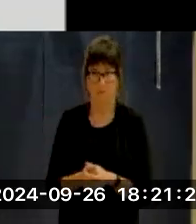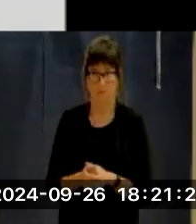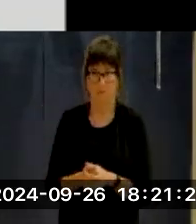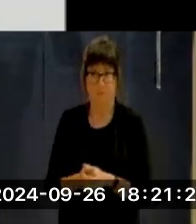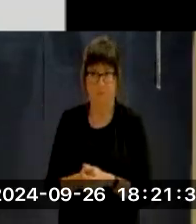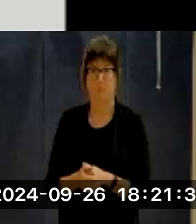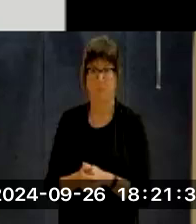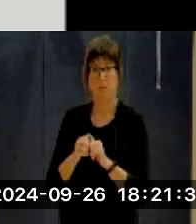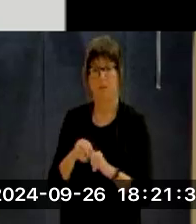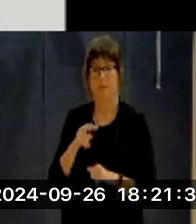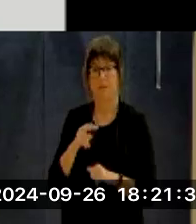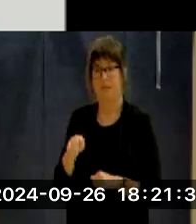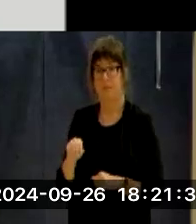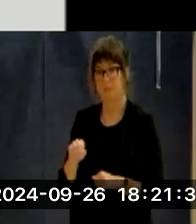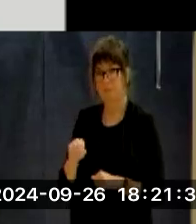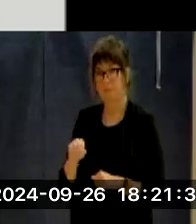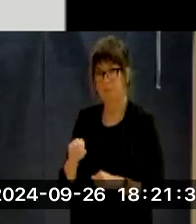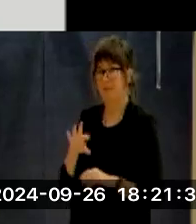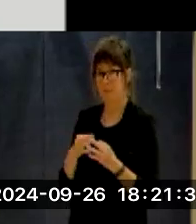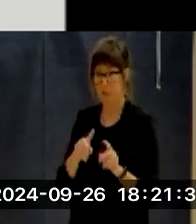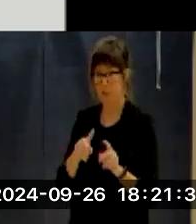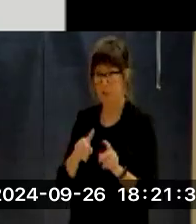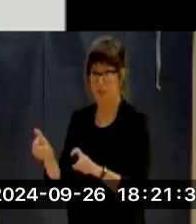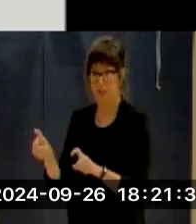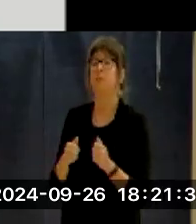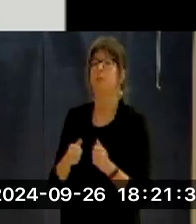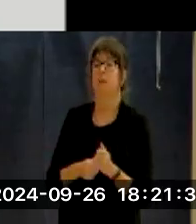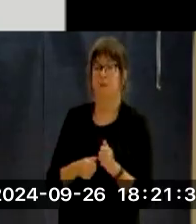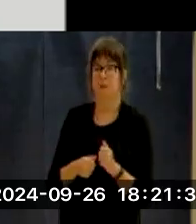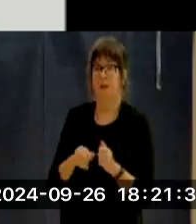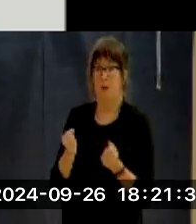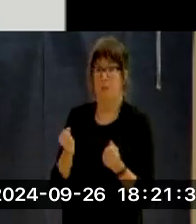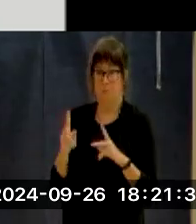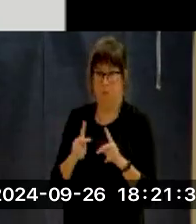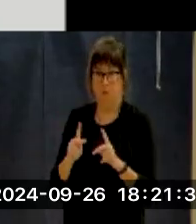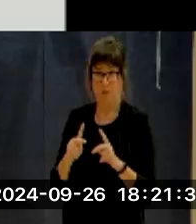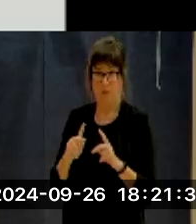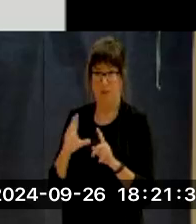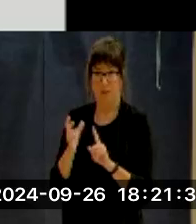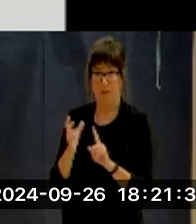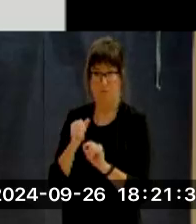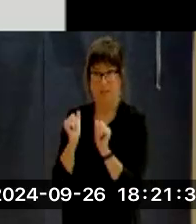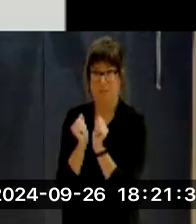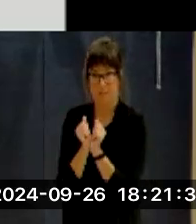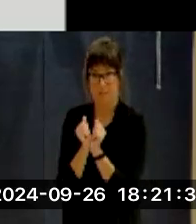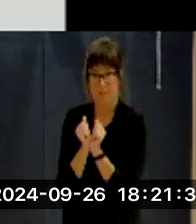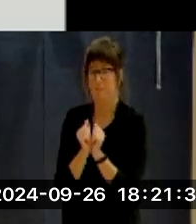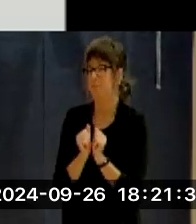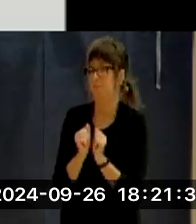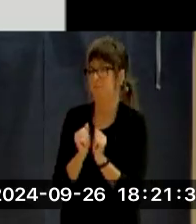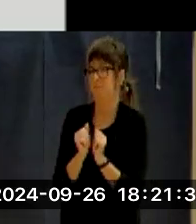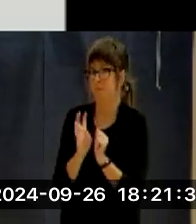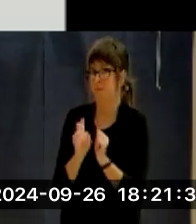According to the victims and their family surveys, the number of alleged perpetrators arrested was 7.8%.